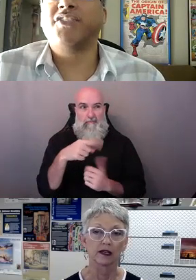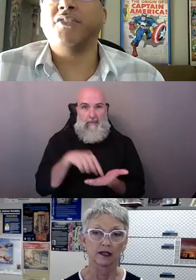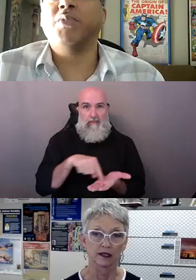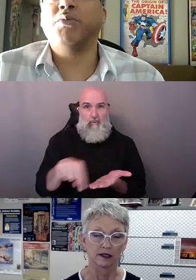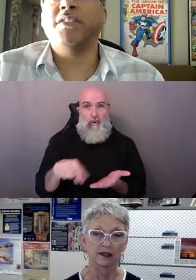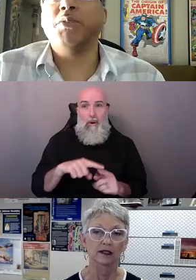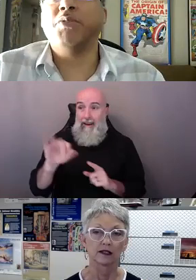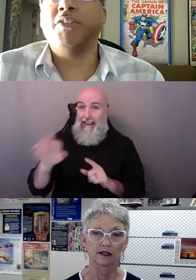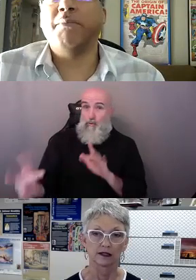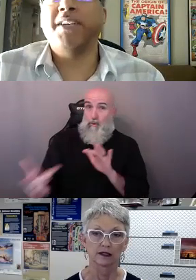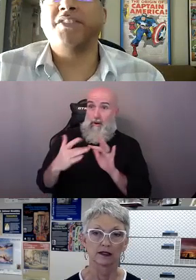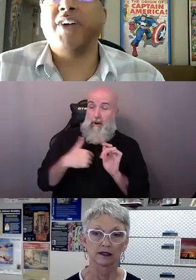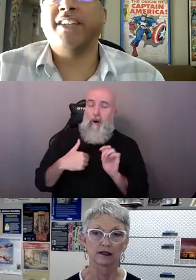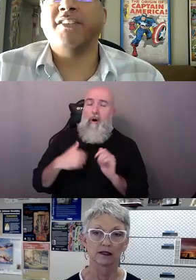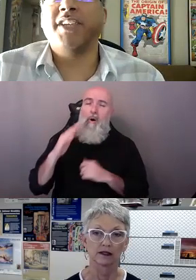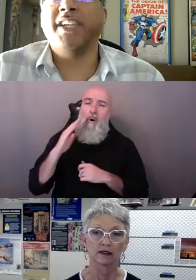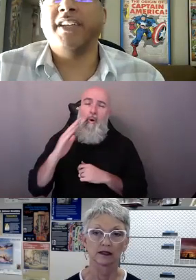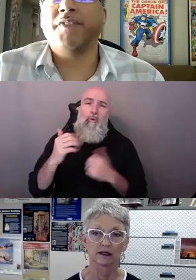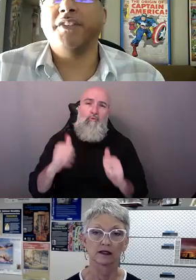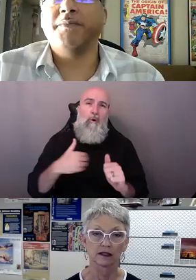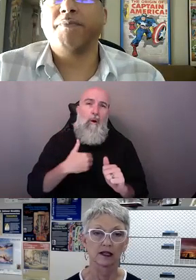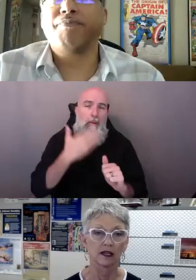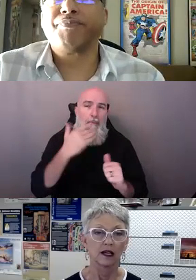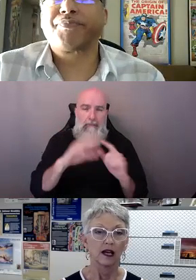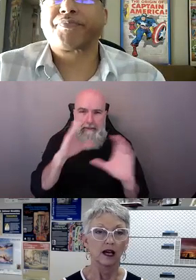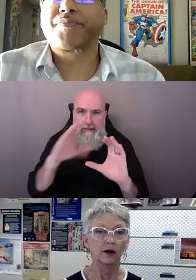call us though, we would do our best to try to locate that for you.